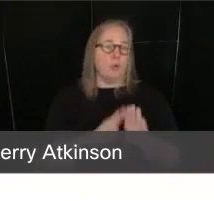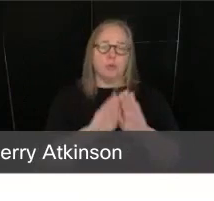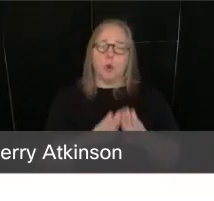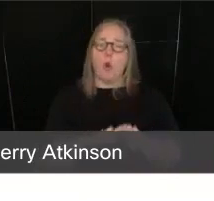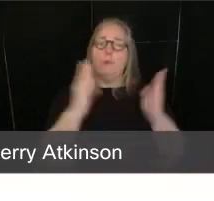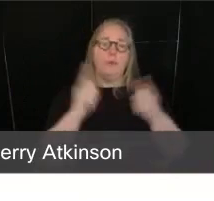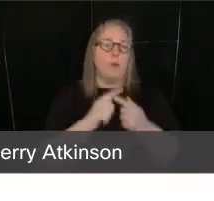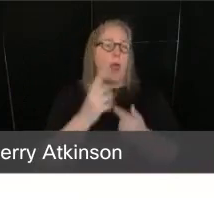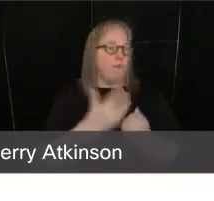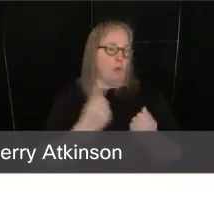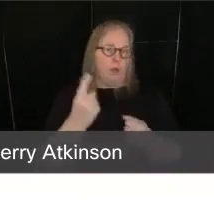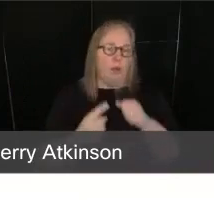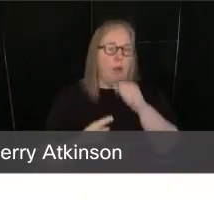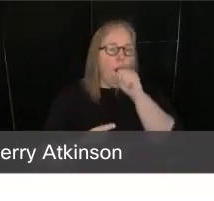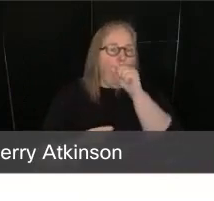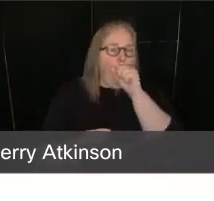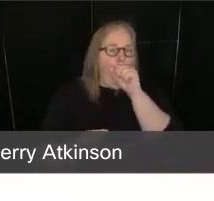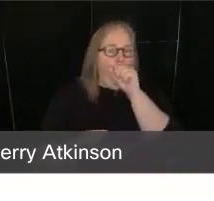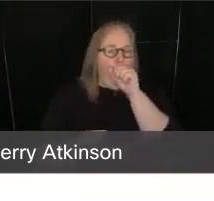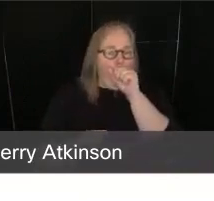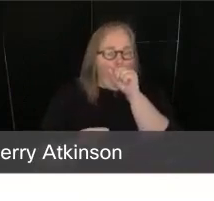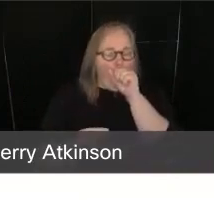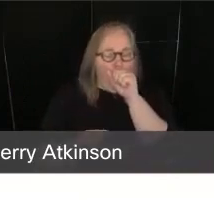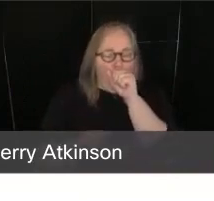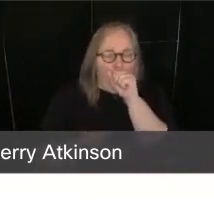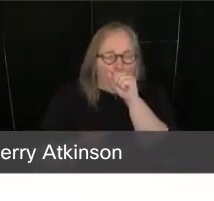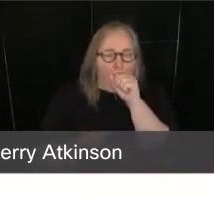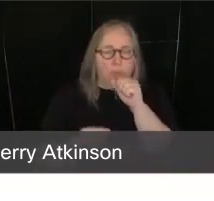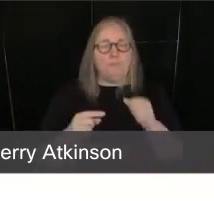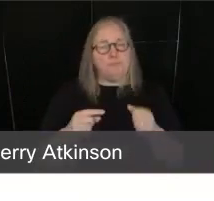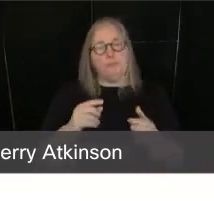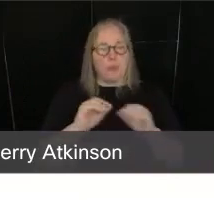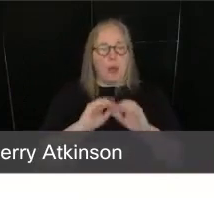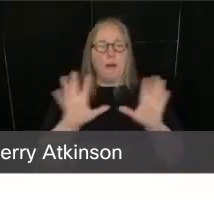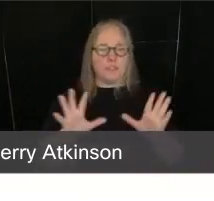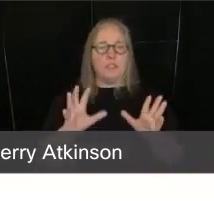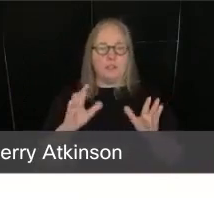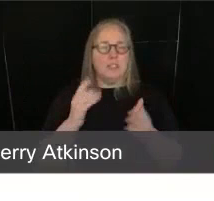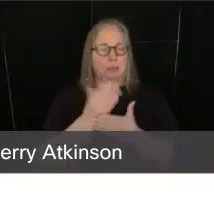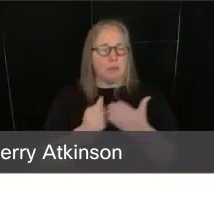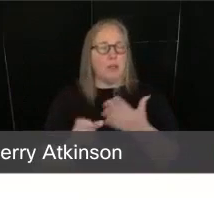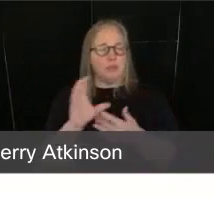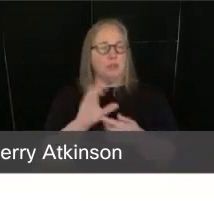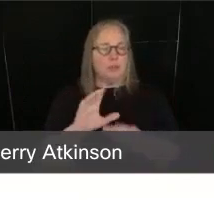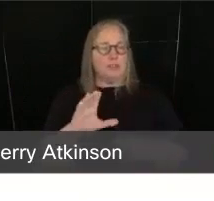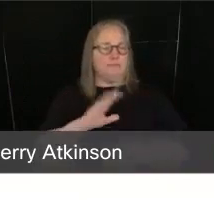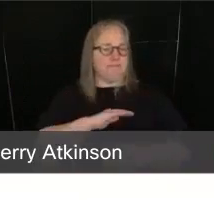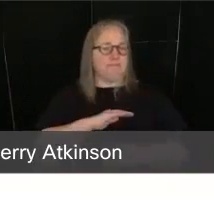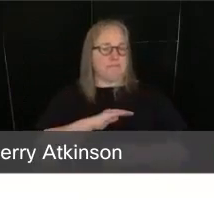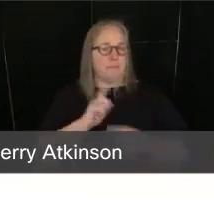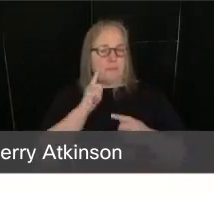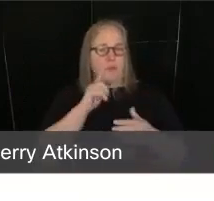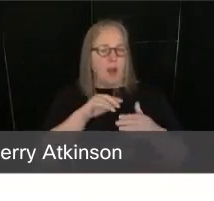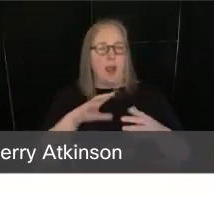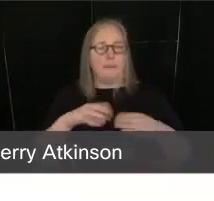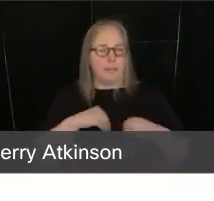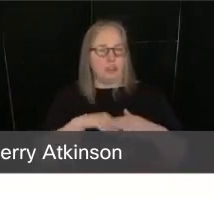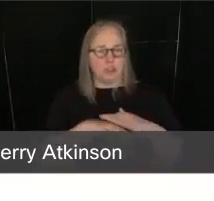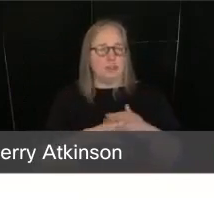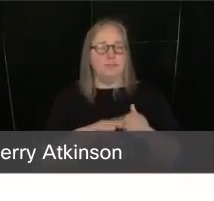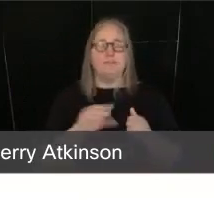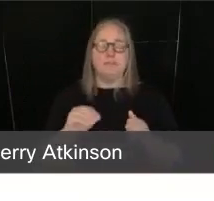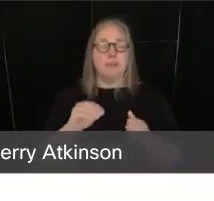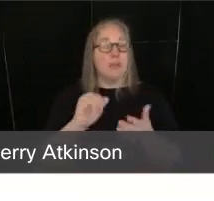to have criteria you have to take for admissions, but you still, or anybody's open, it's open access, and